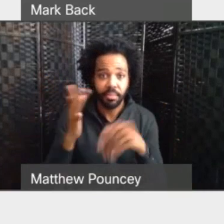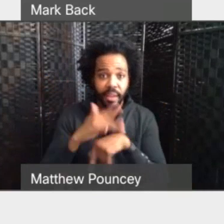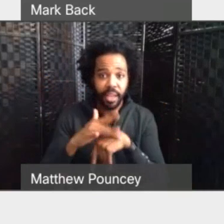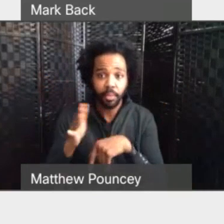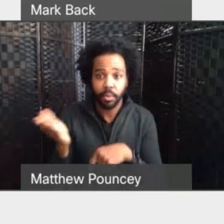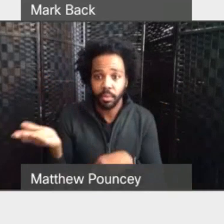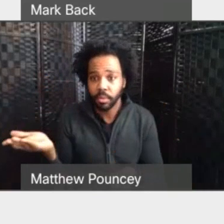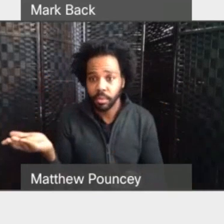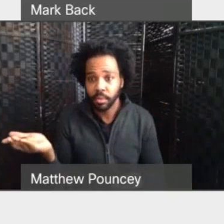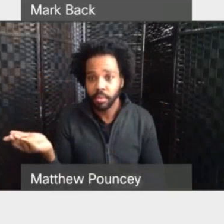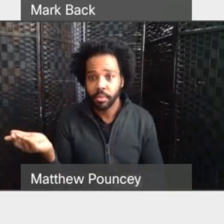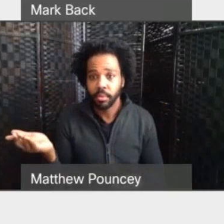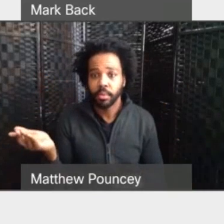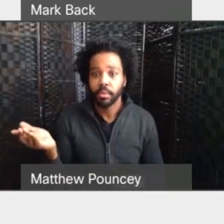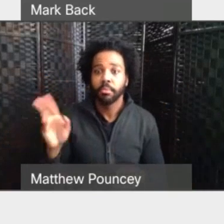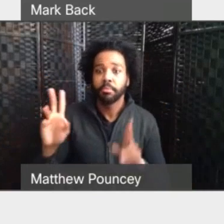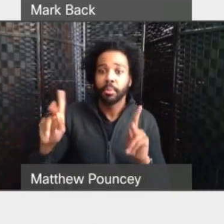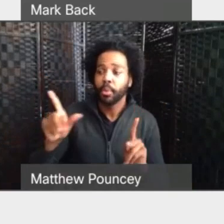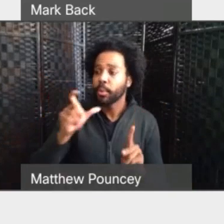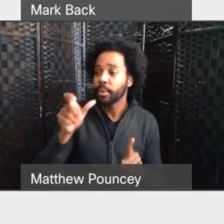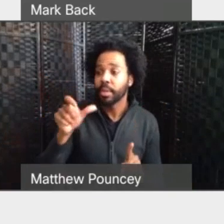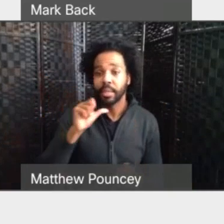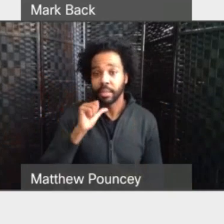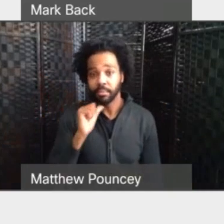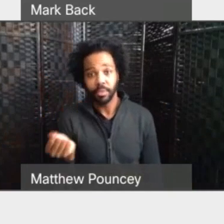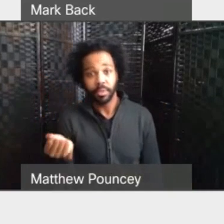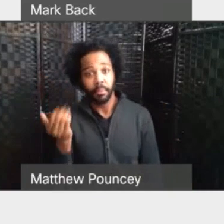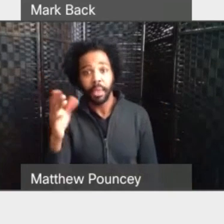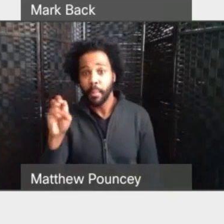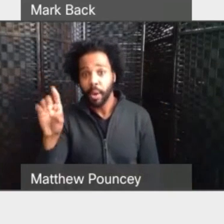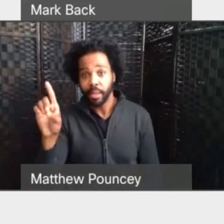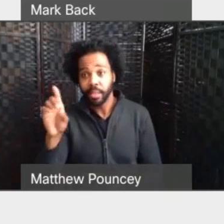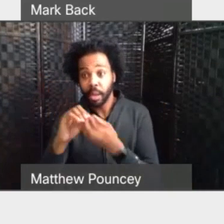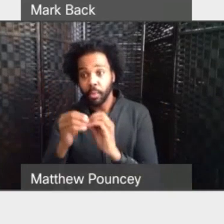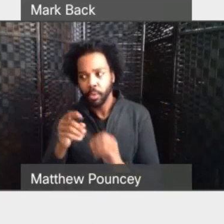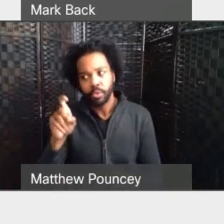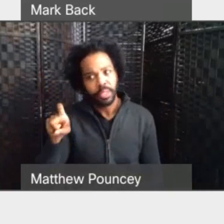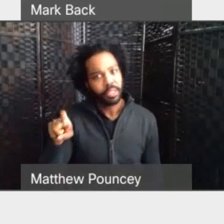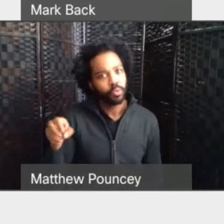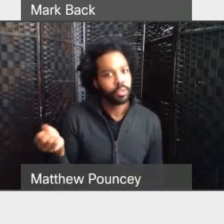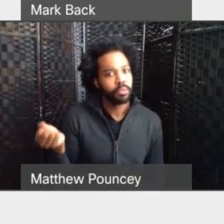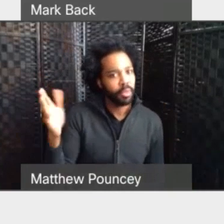folks who did not submit those Maryland numbers, those really do need to be submitted.